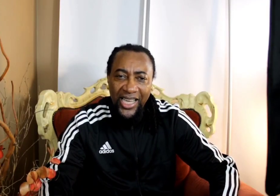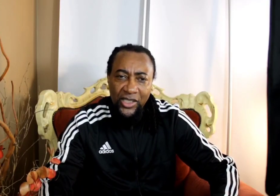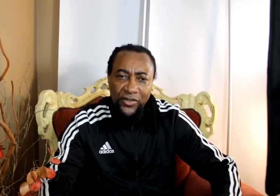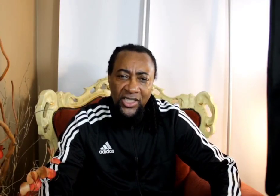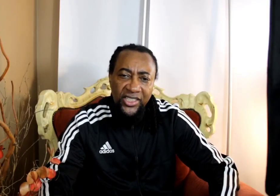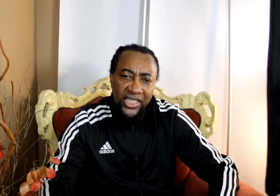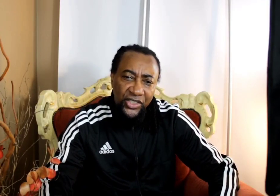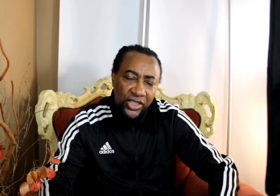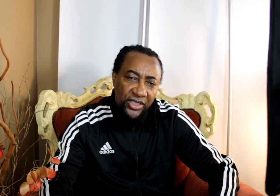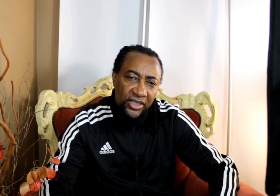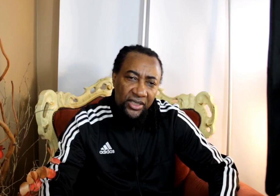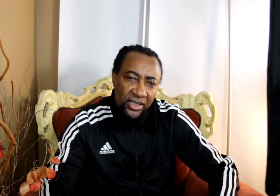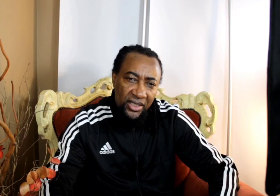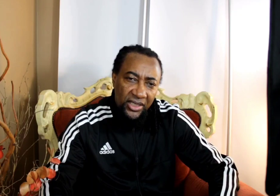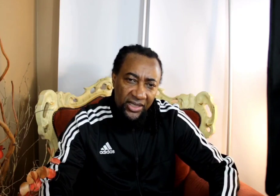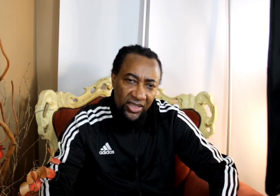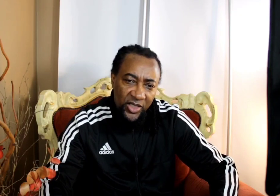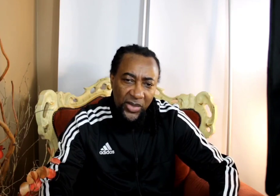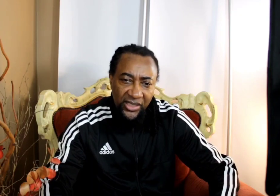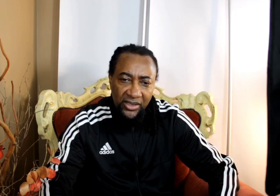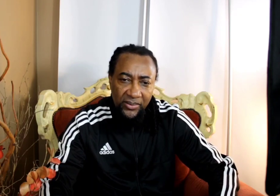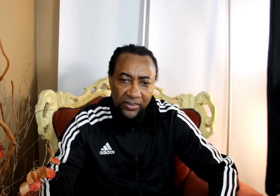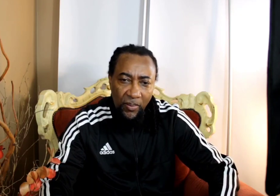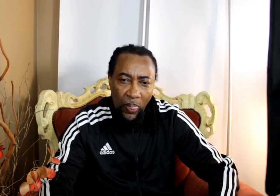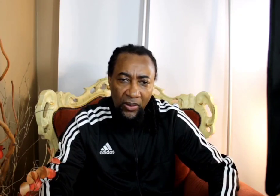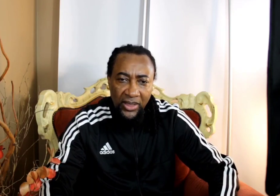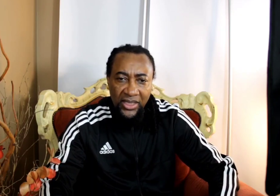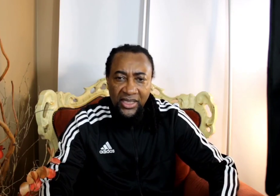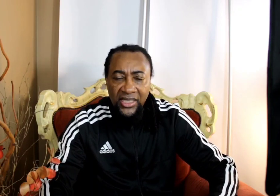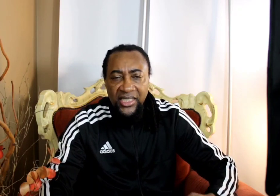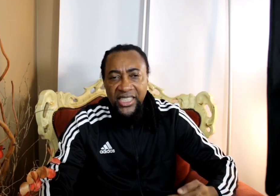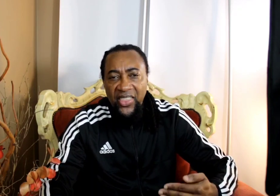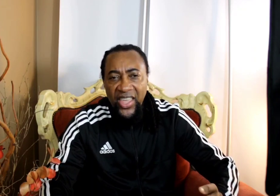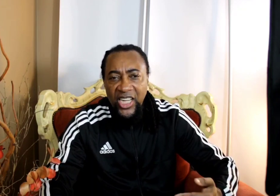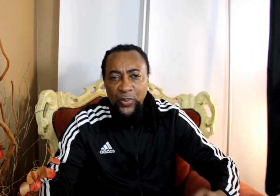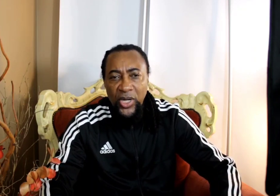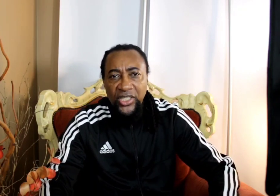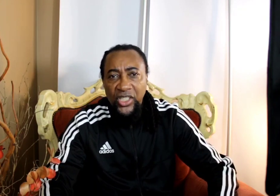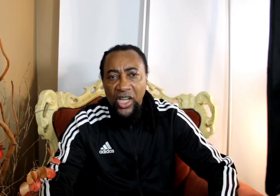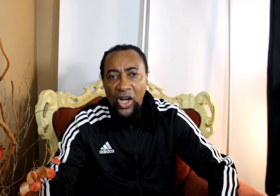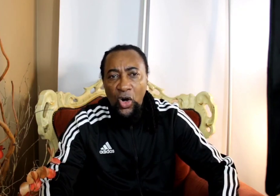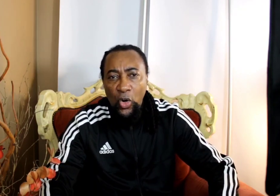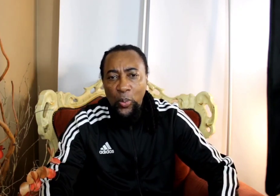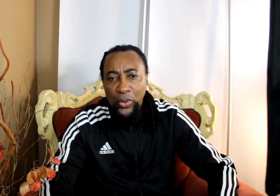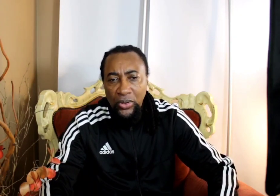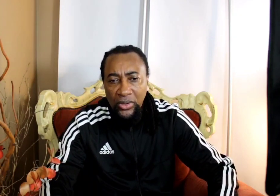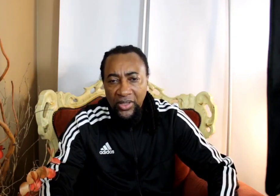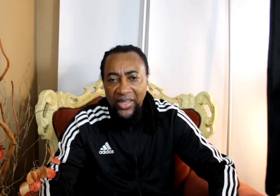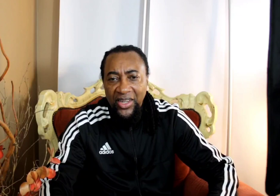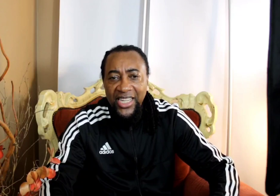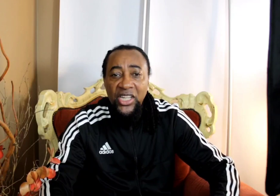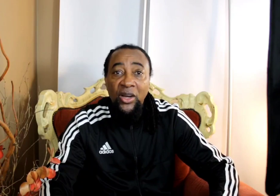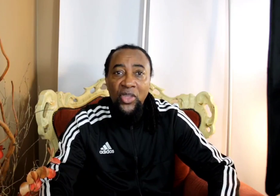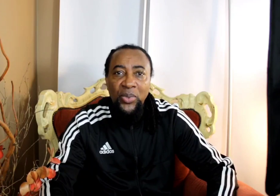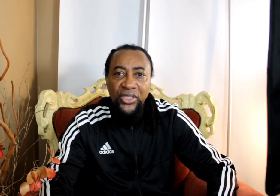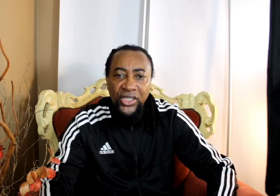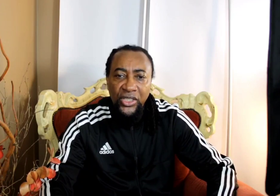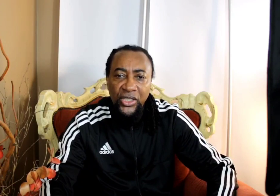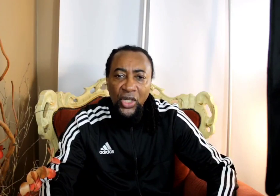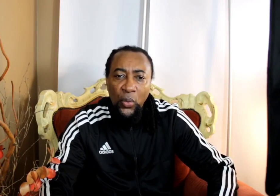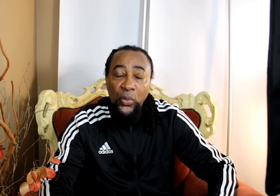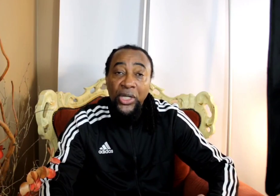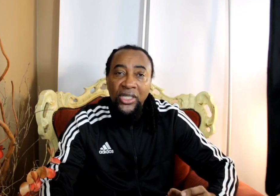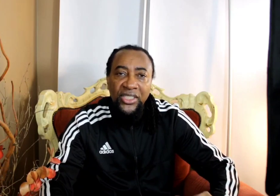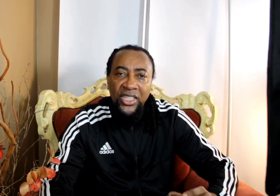to a lack of consensus in this matter. She then expressed a hope that the Leader of the